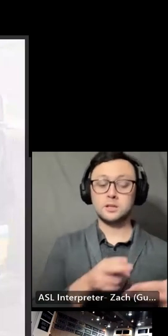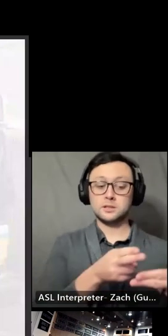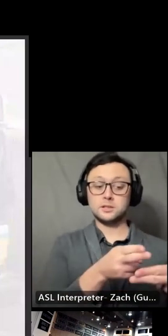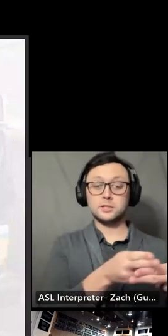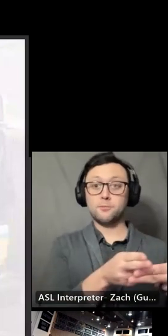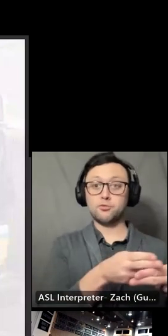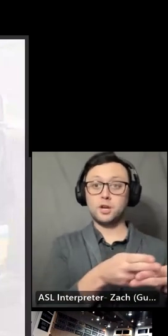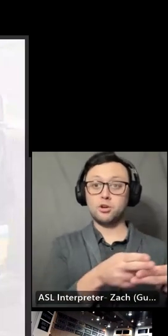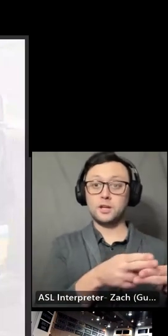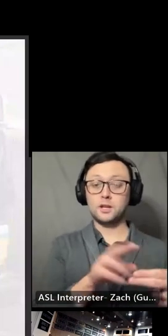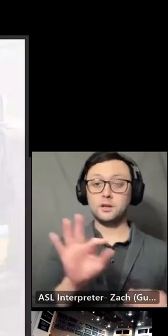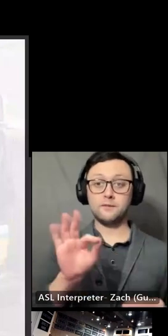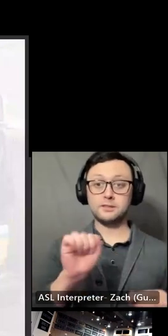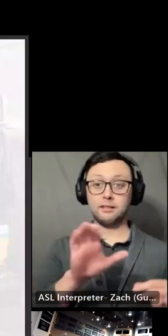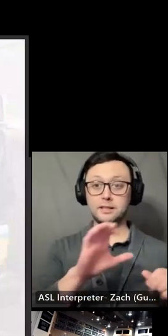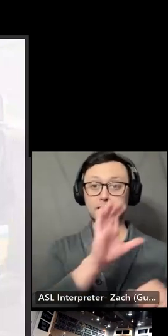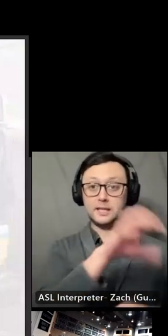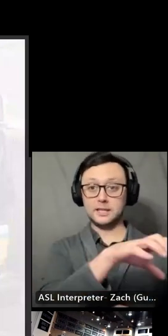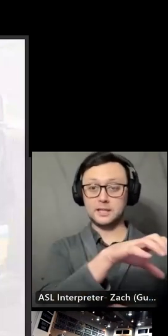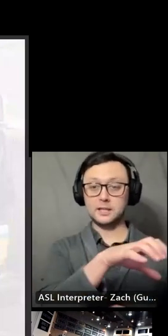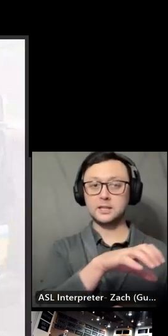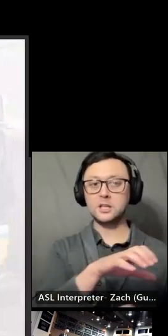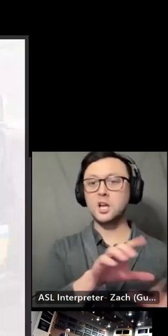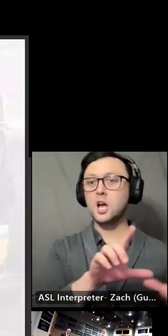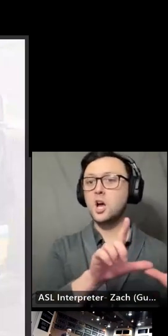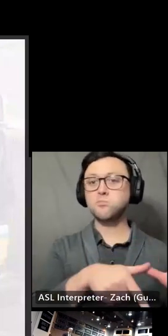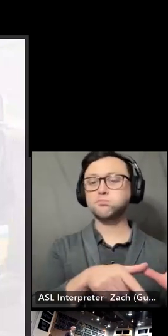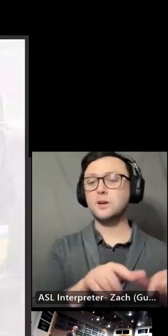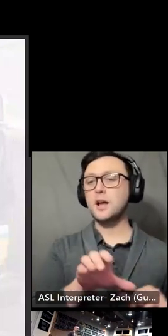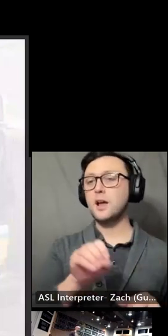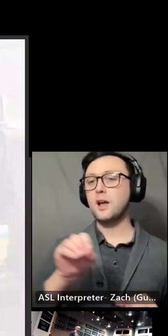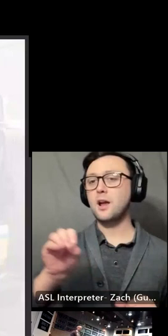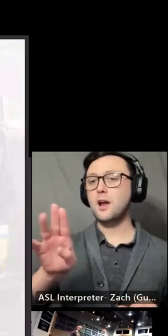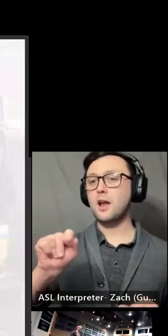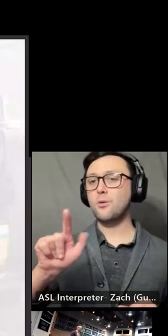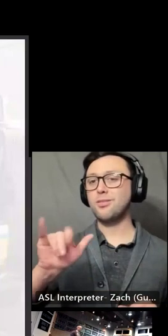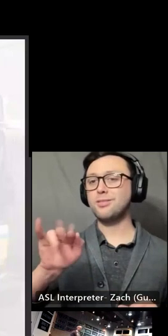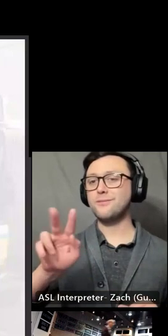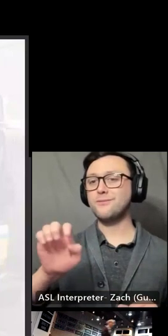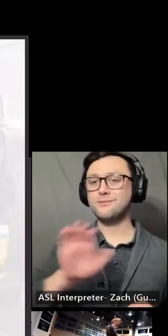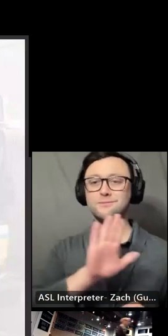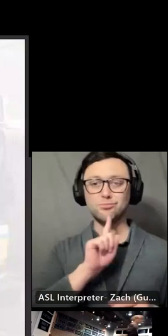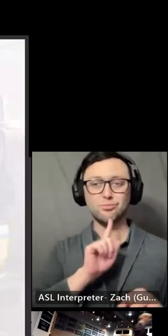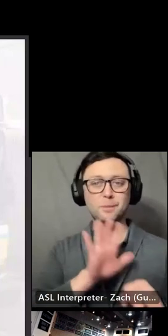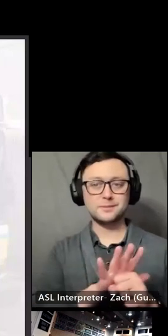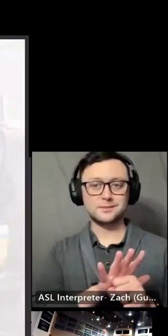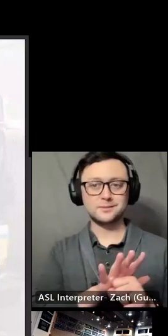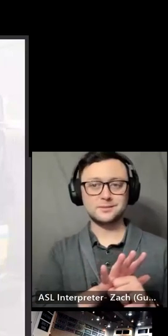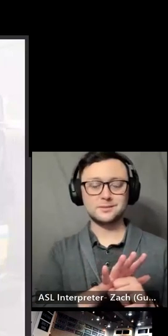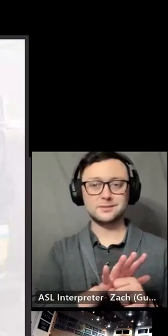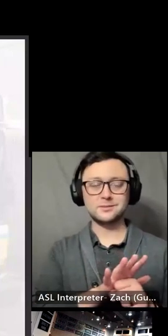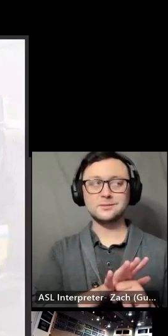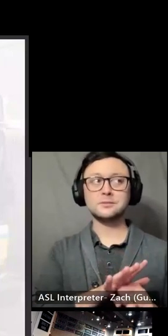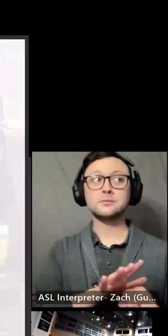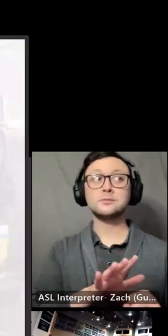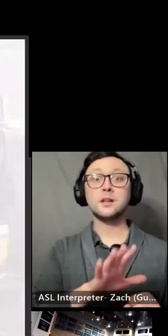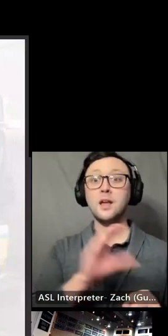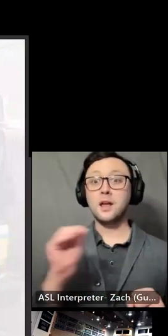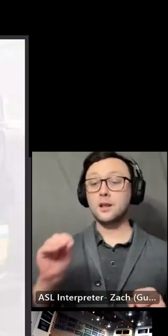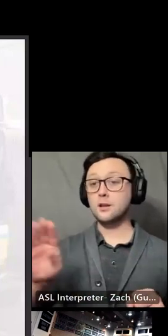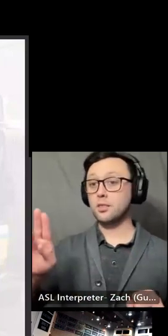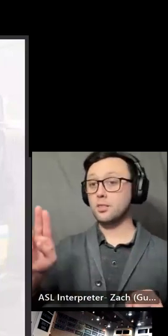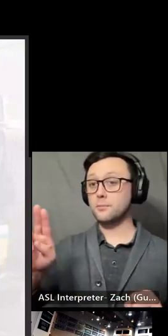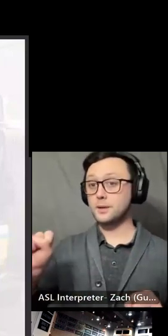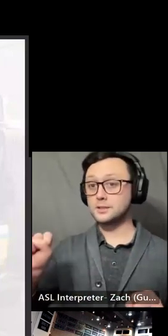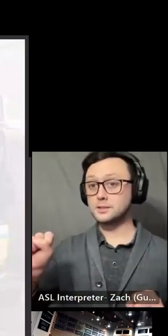facility has outlived its promise by so long, and the number of buses is being